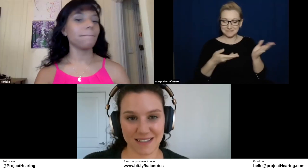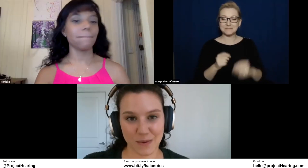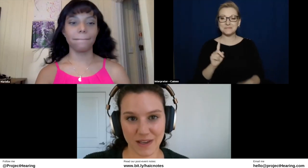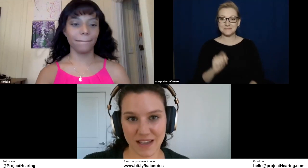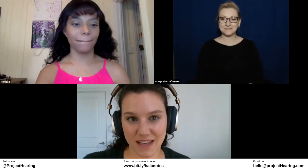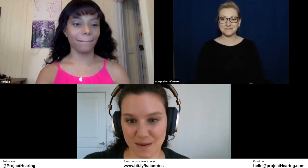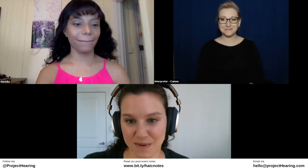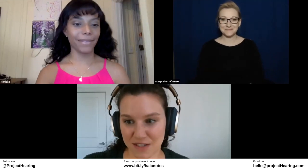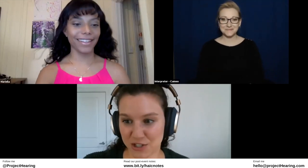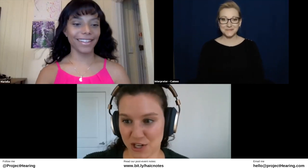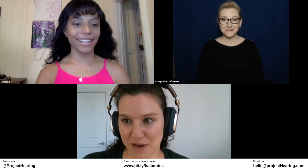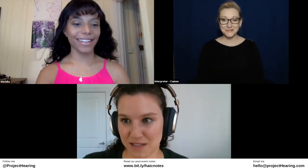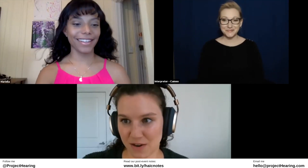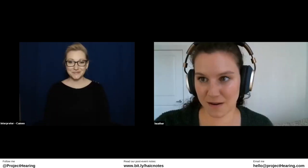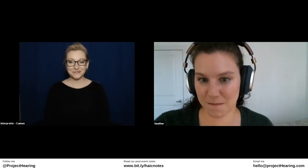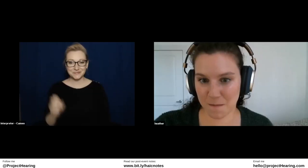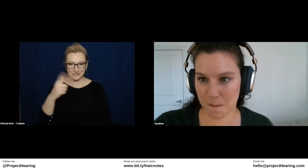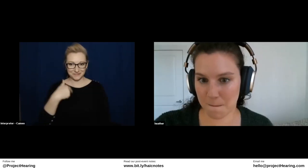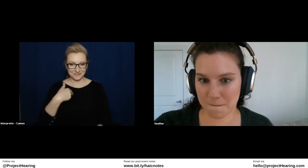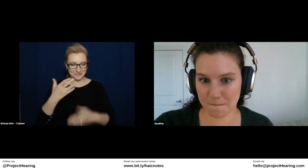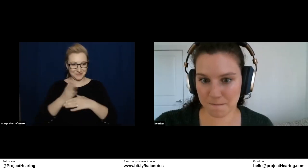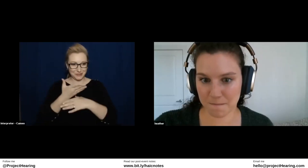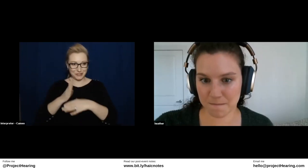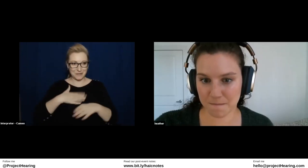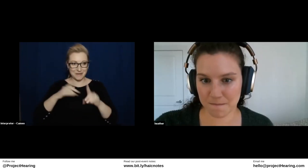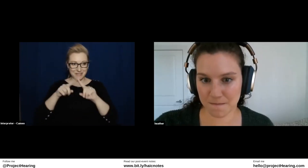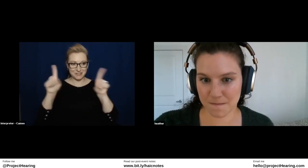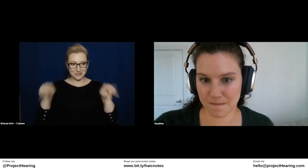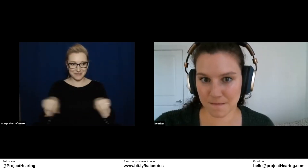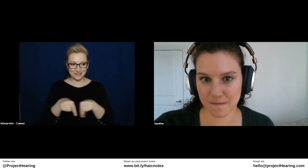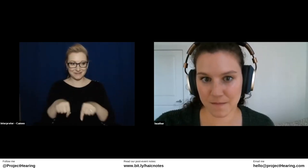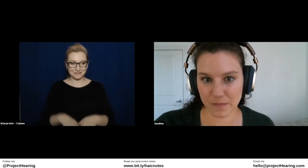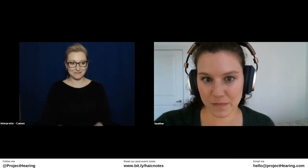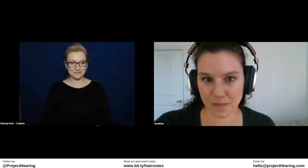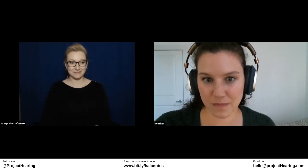Great. Okay, I'm going to share my screen.